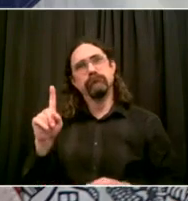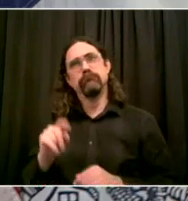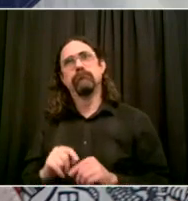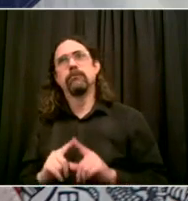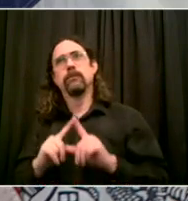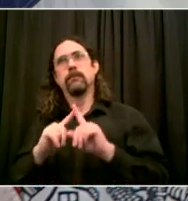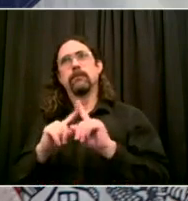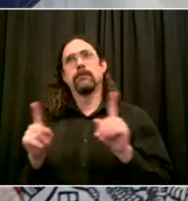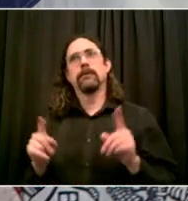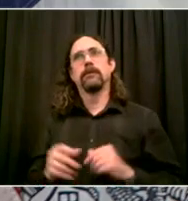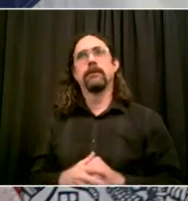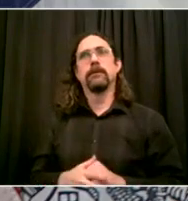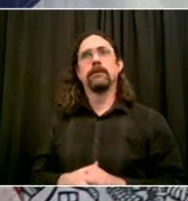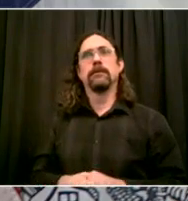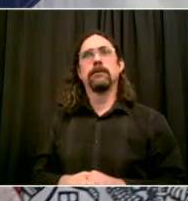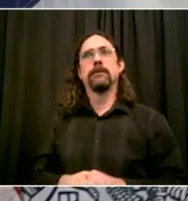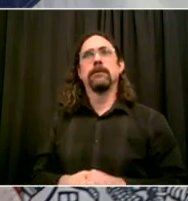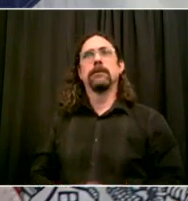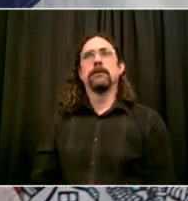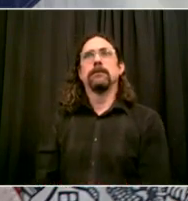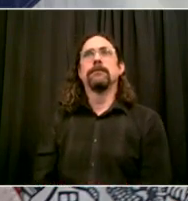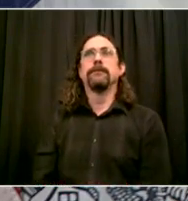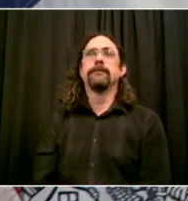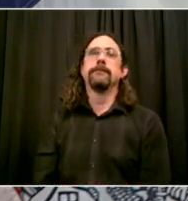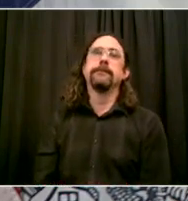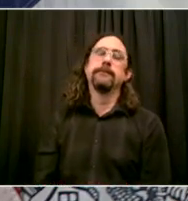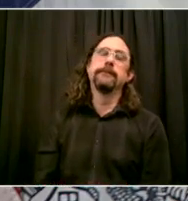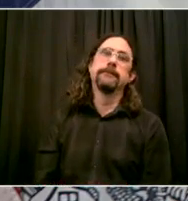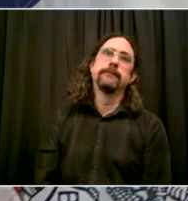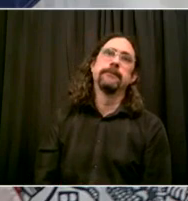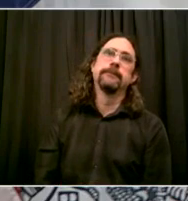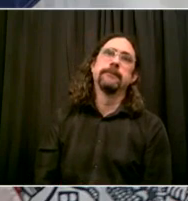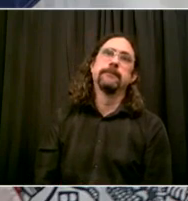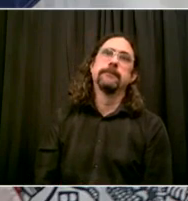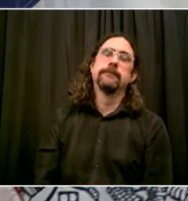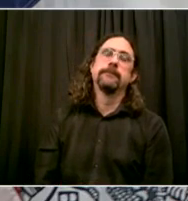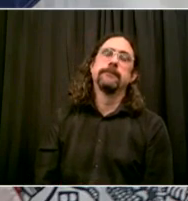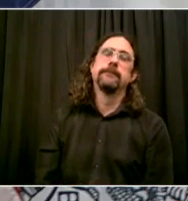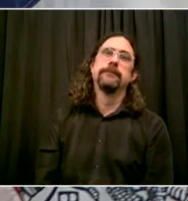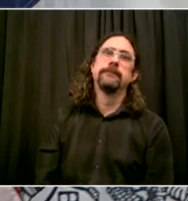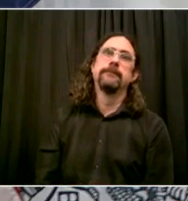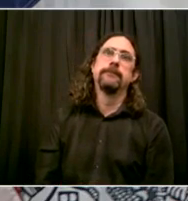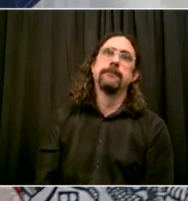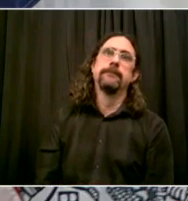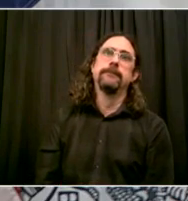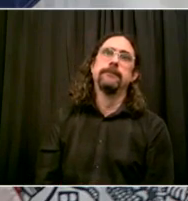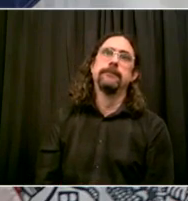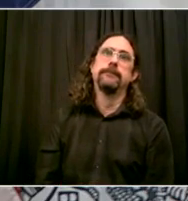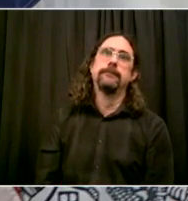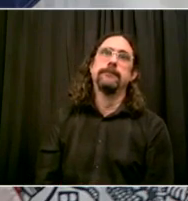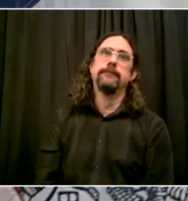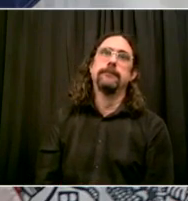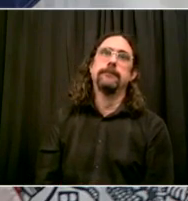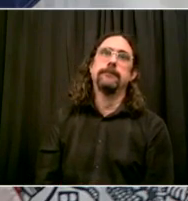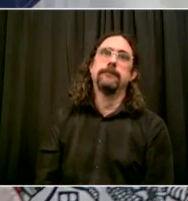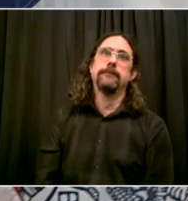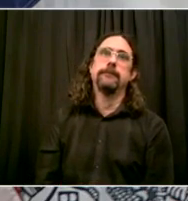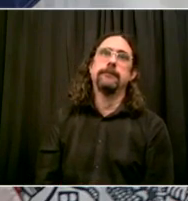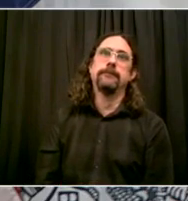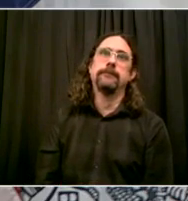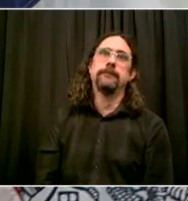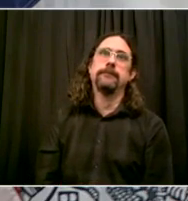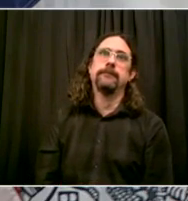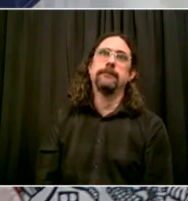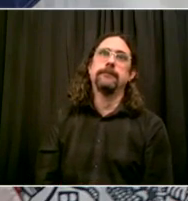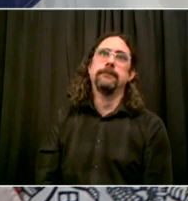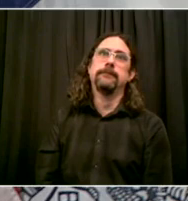jobs back. We're hovering now about around 4 million jobs in New York City, so we've had a real major comeback in terms of employment,